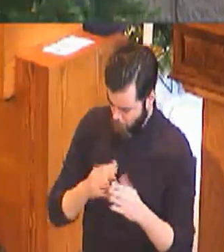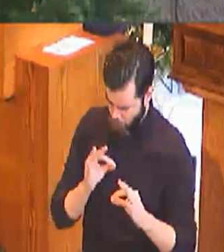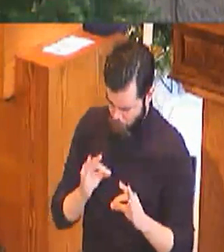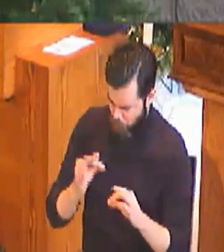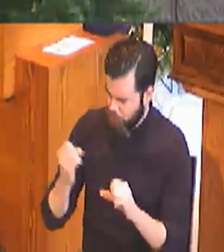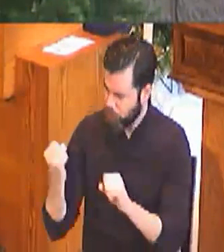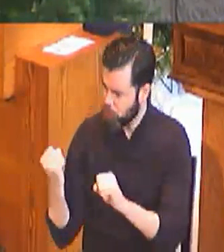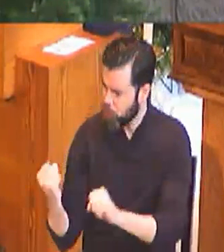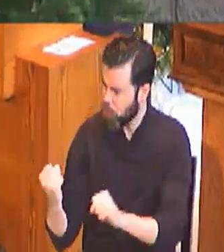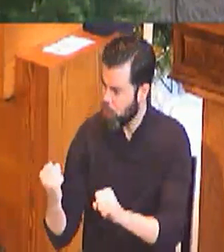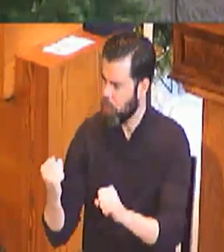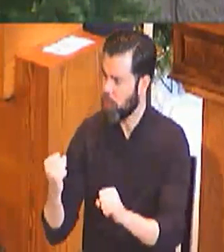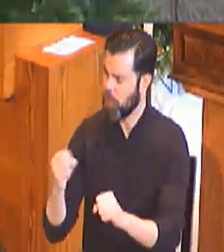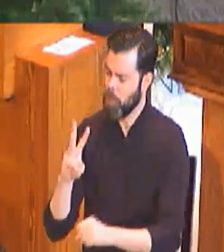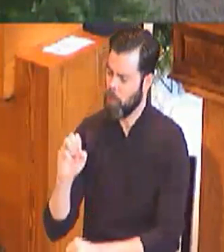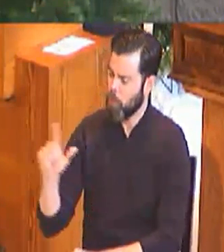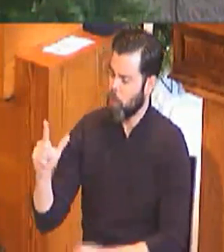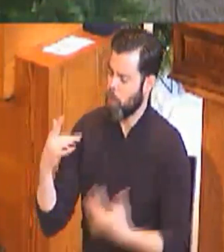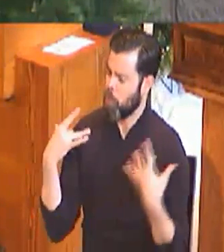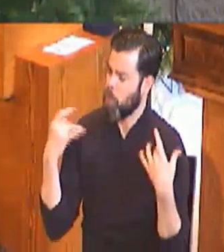well.